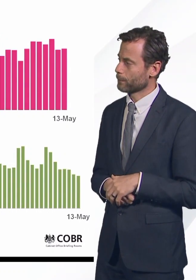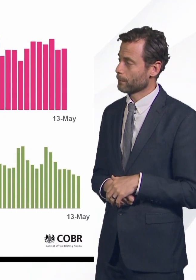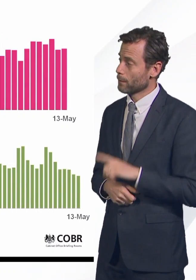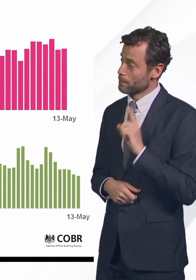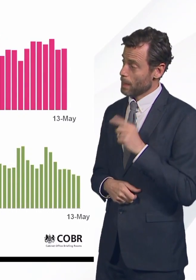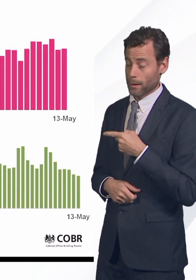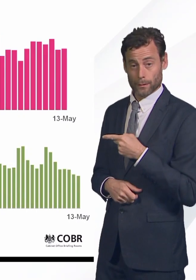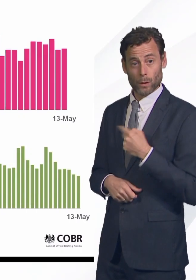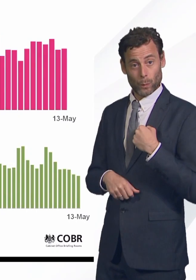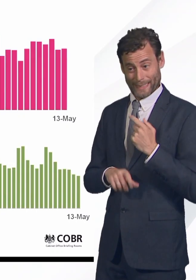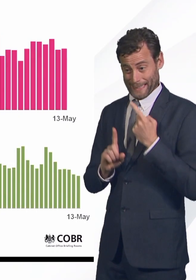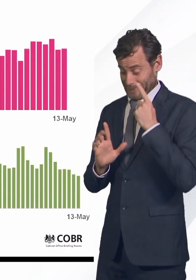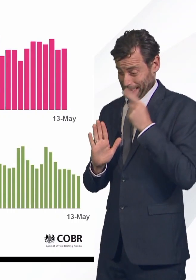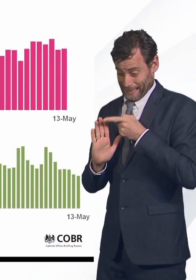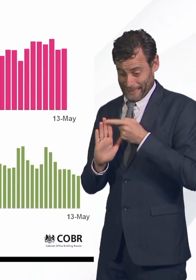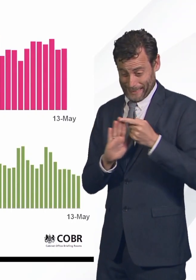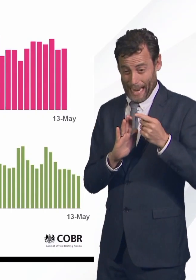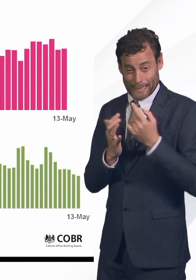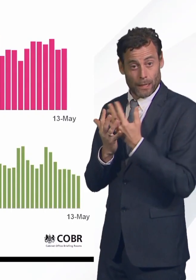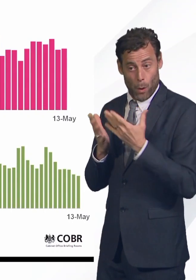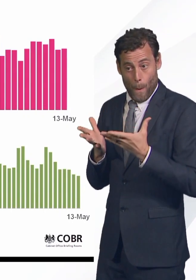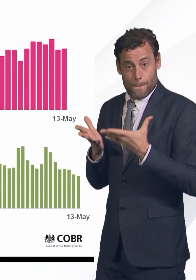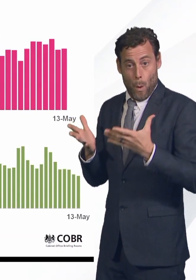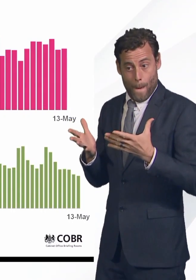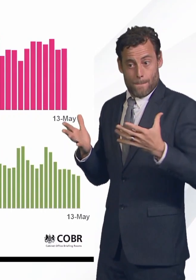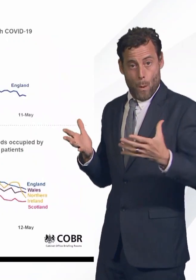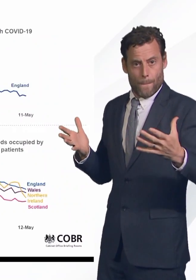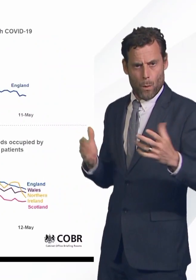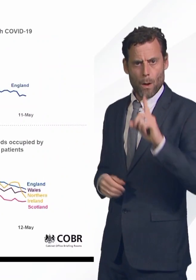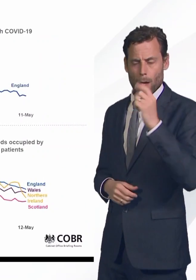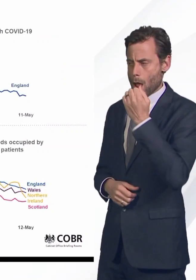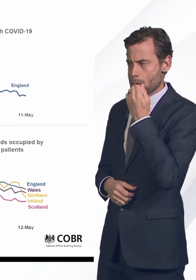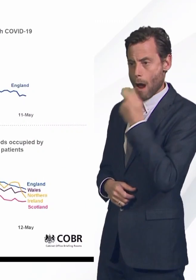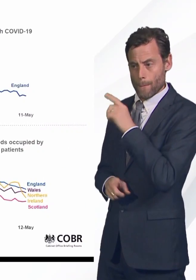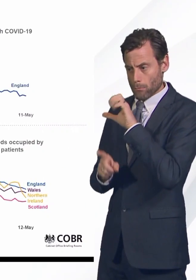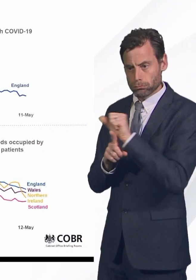decrease. And that's a very positive sign as we move forward. Next slide, please.